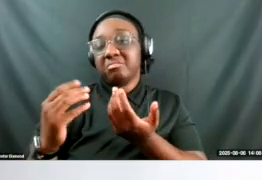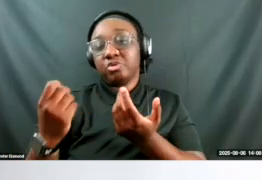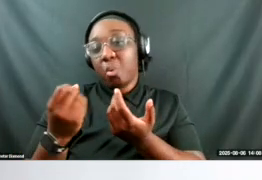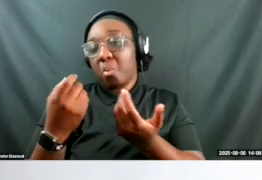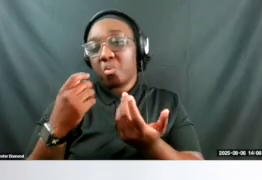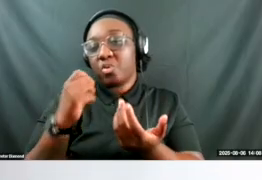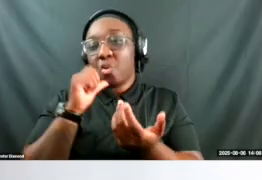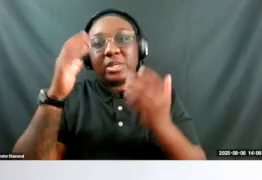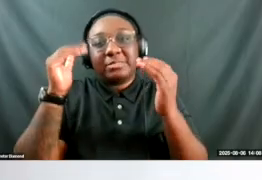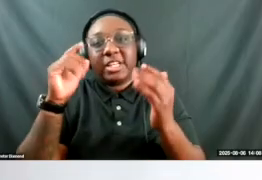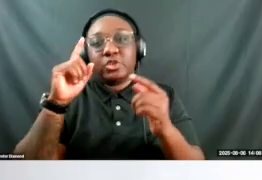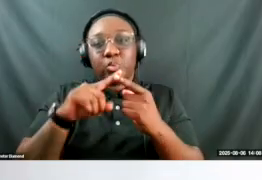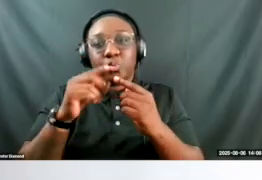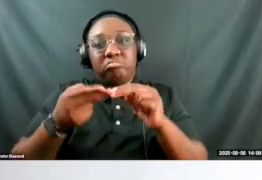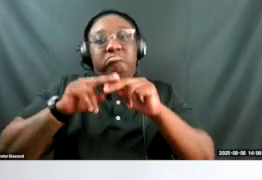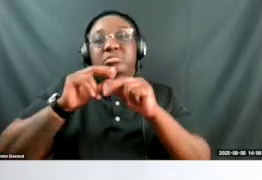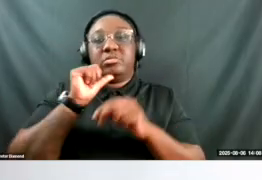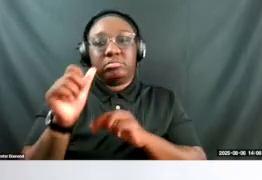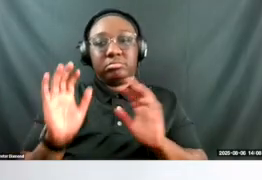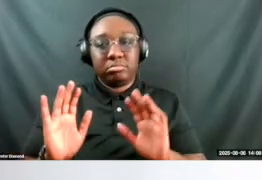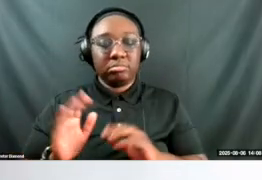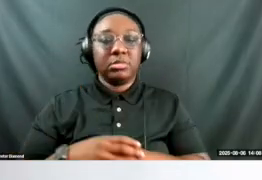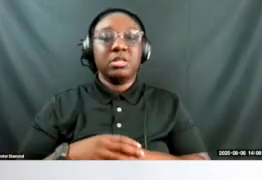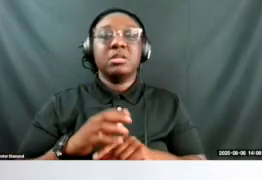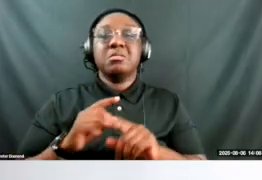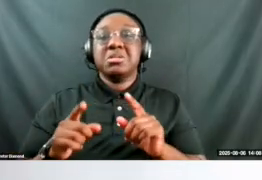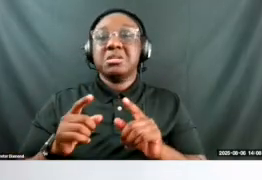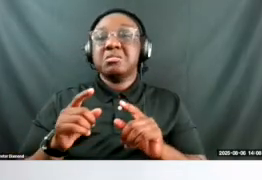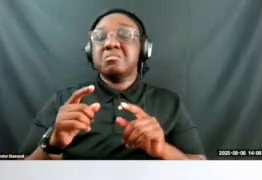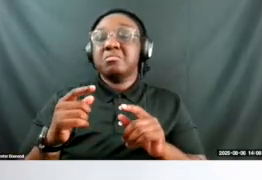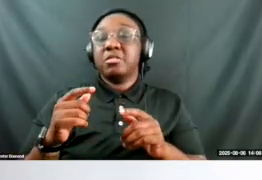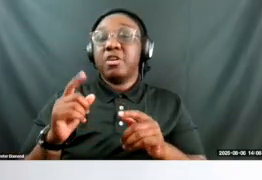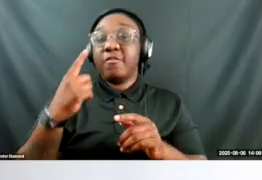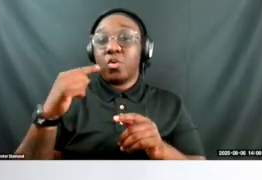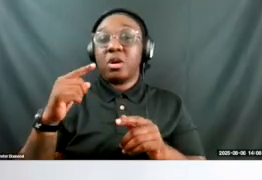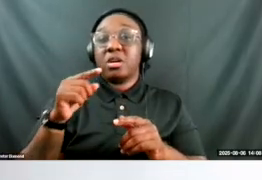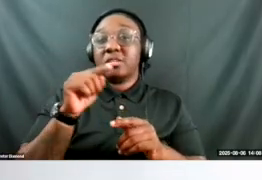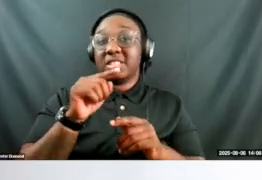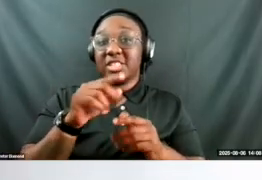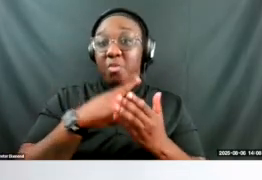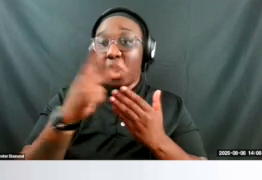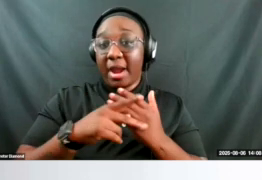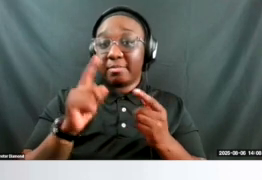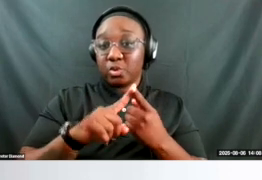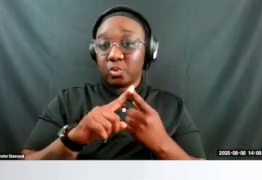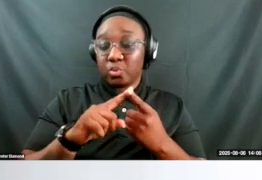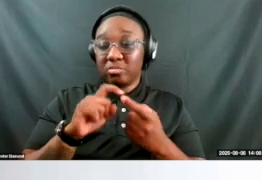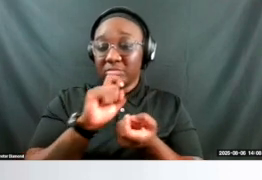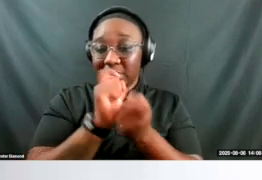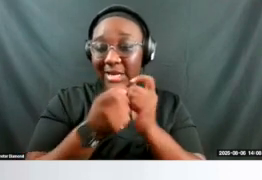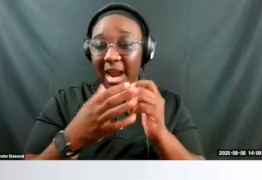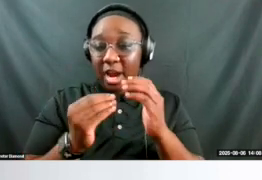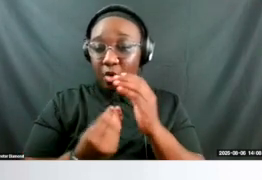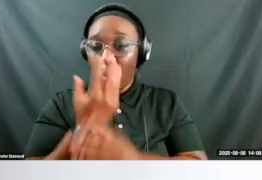To adapt and grow, the program's current offerings, which include a statewide outreach partner network,